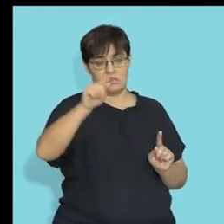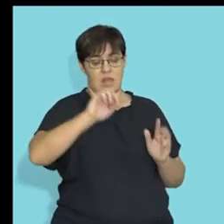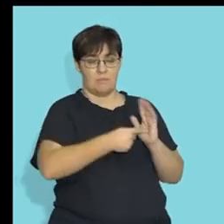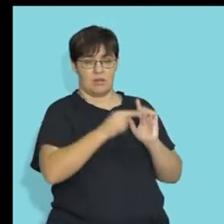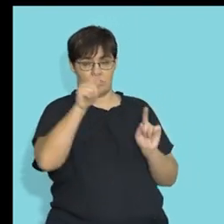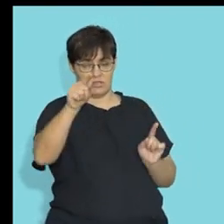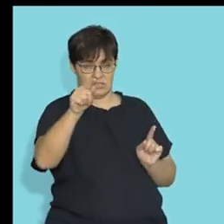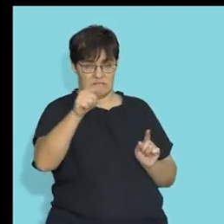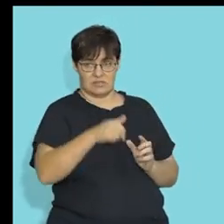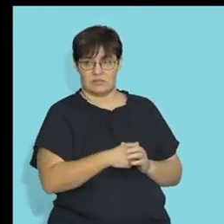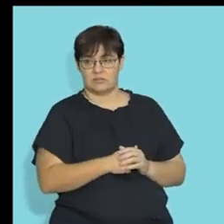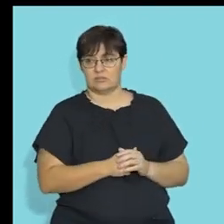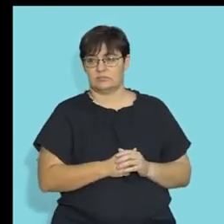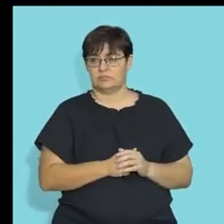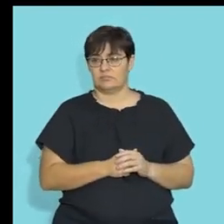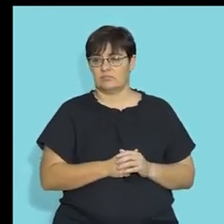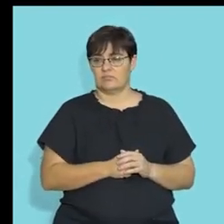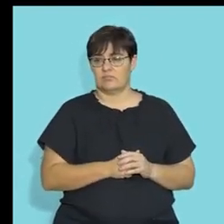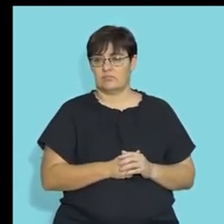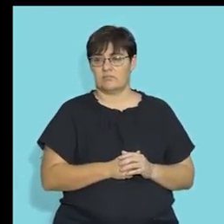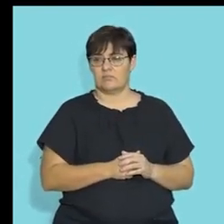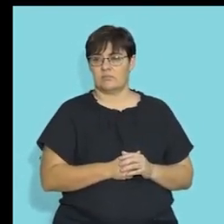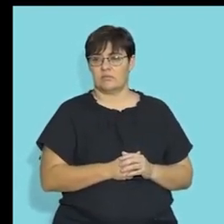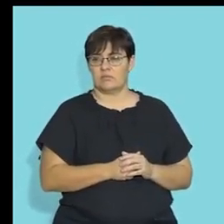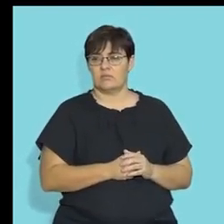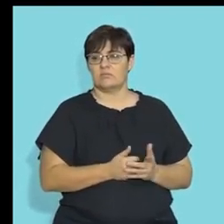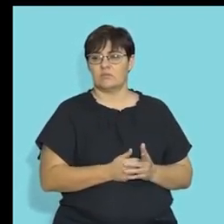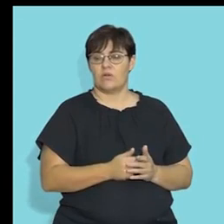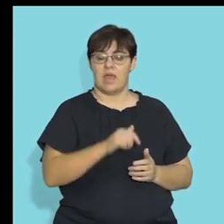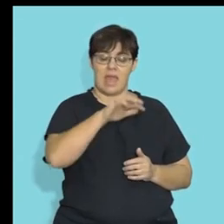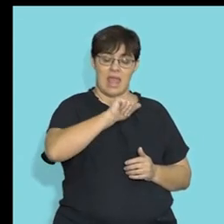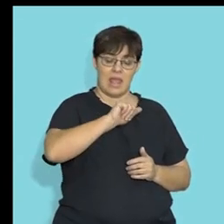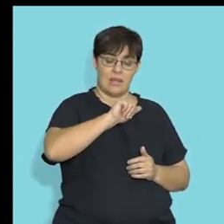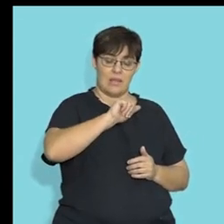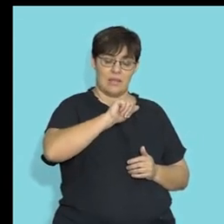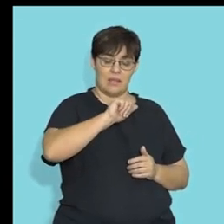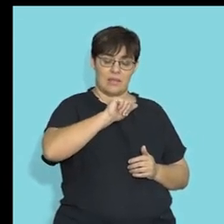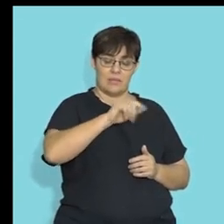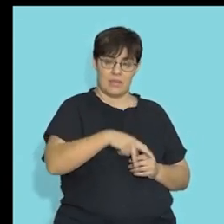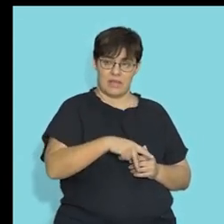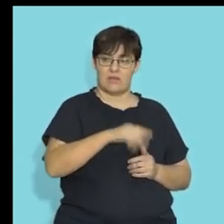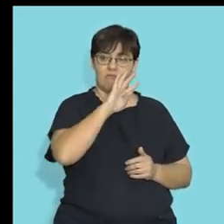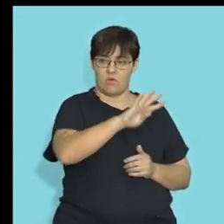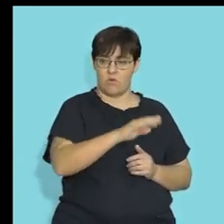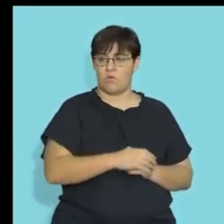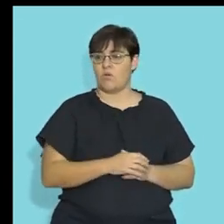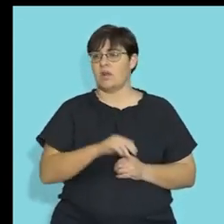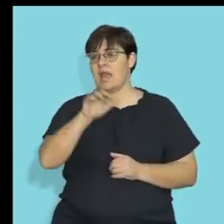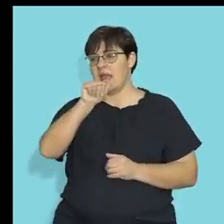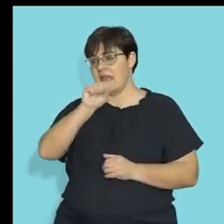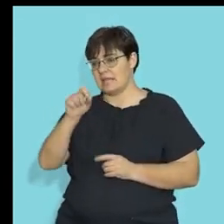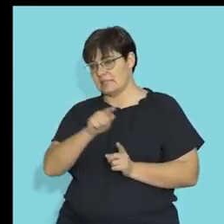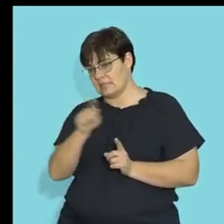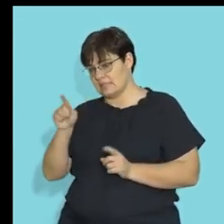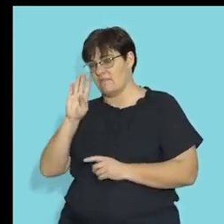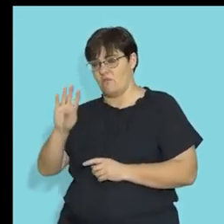from the midpoints of the sides of the square. So that means that AP would have to be 4 units, and AS would